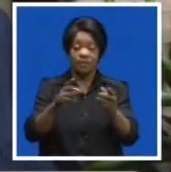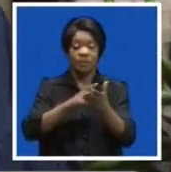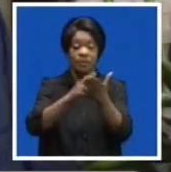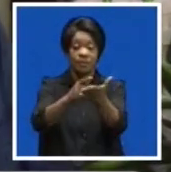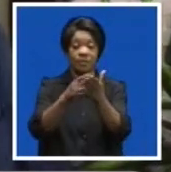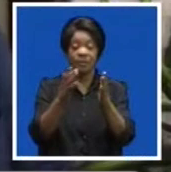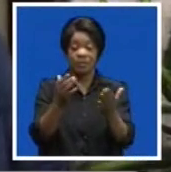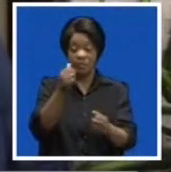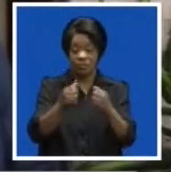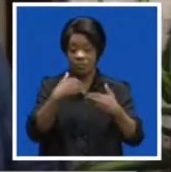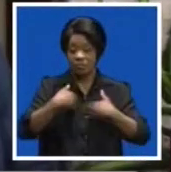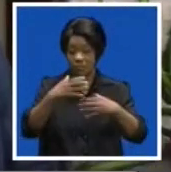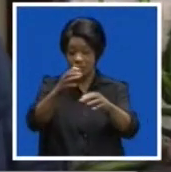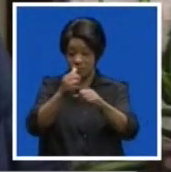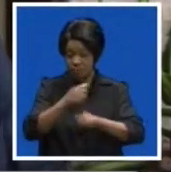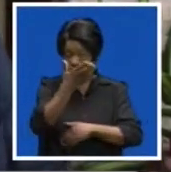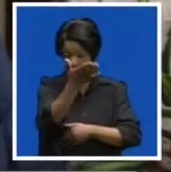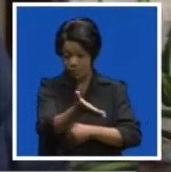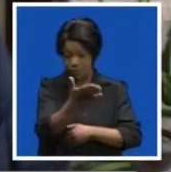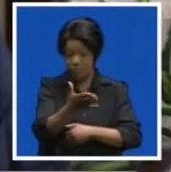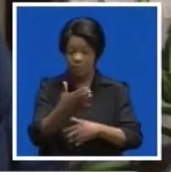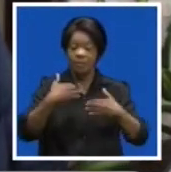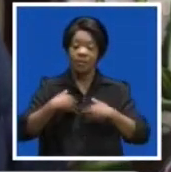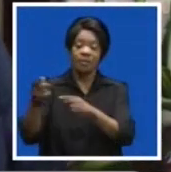it. And we can only